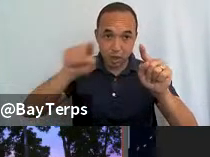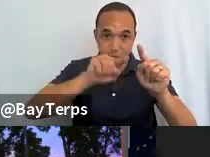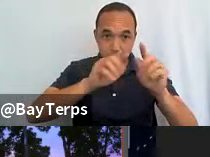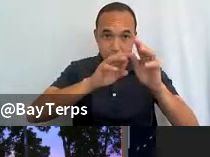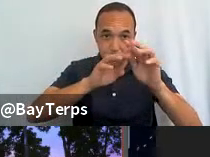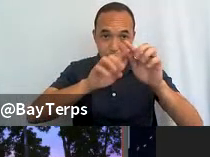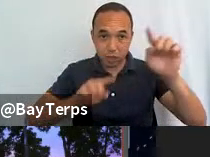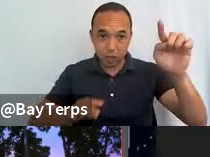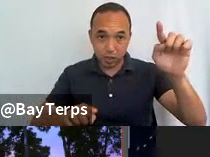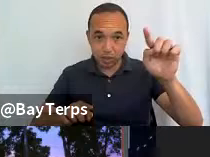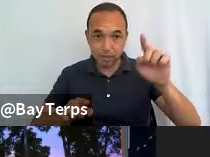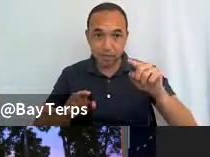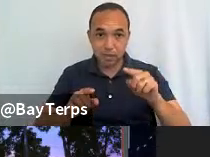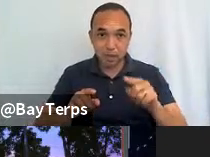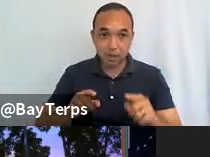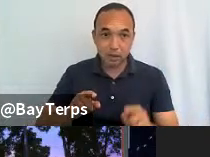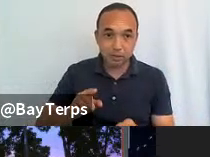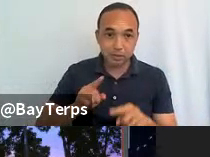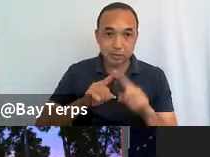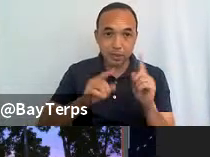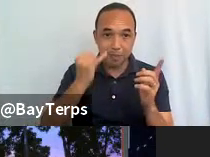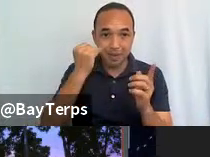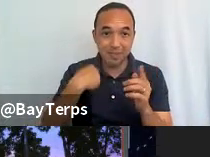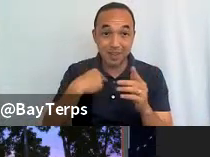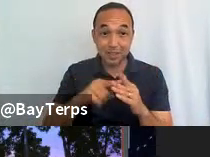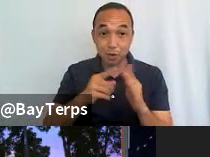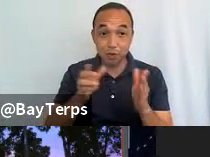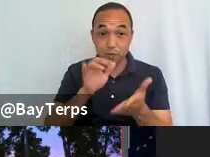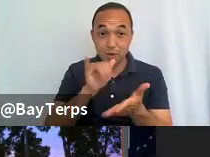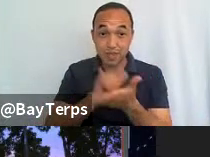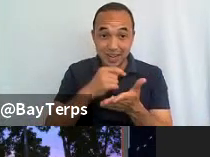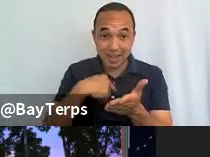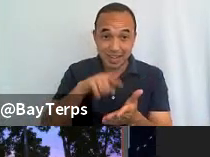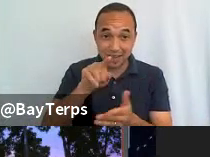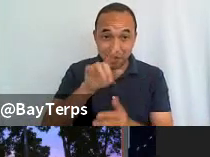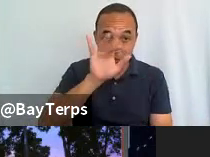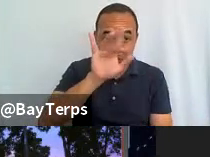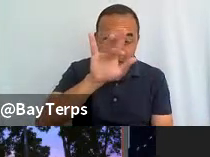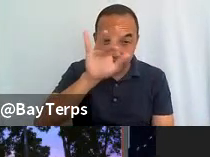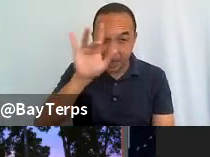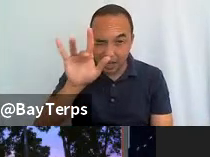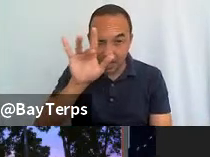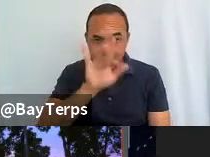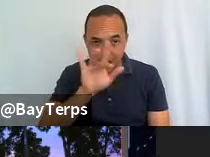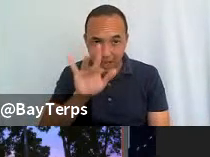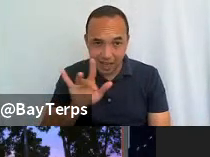But then if I started doing that, then I would have to go in here and select this and this and